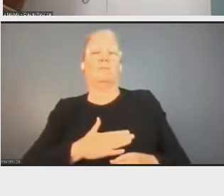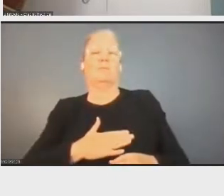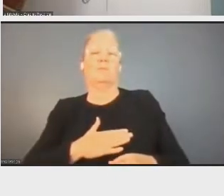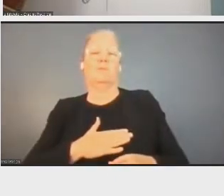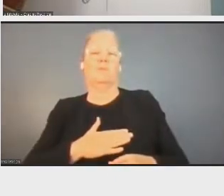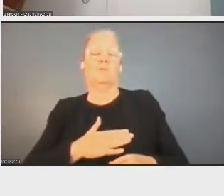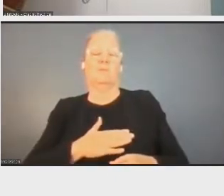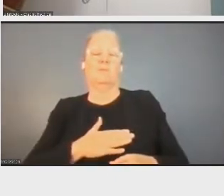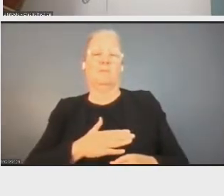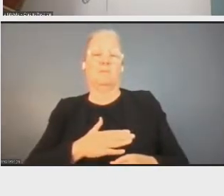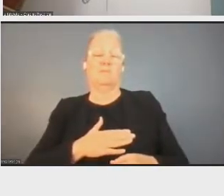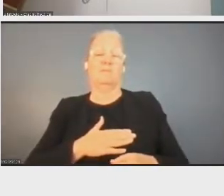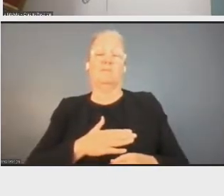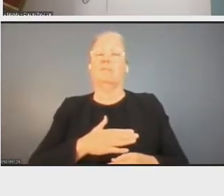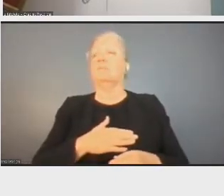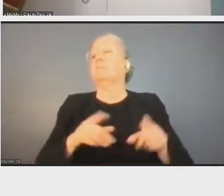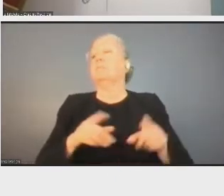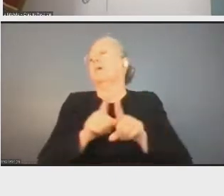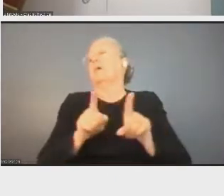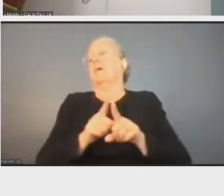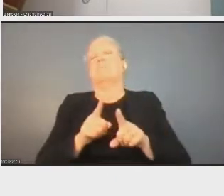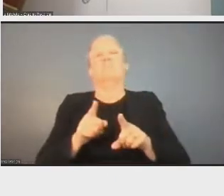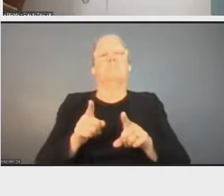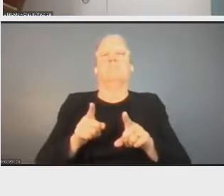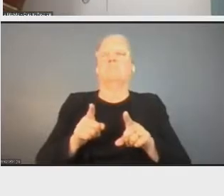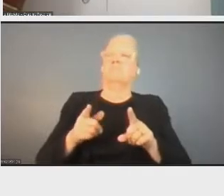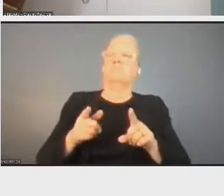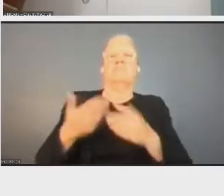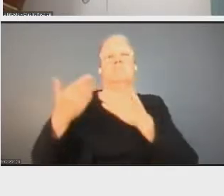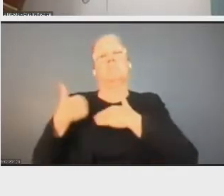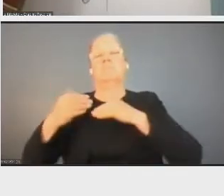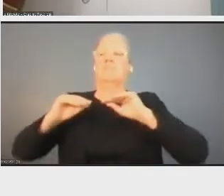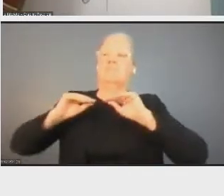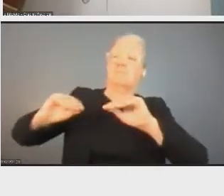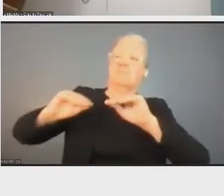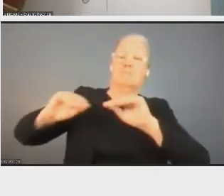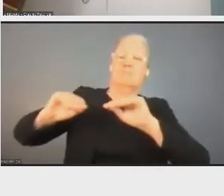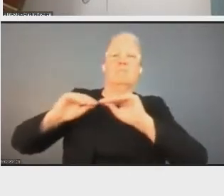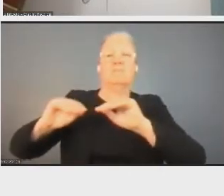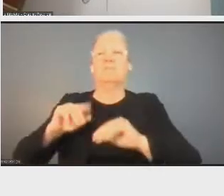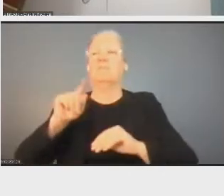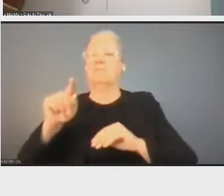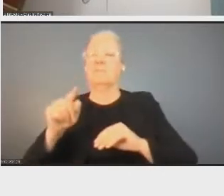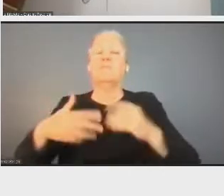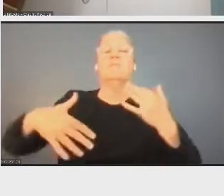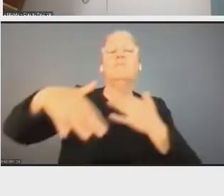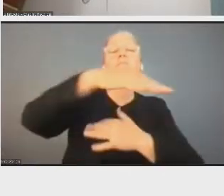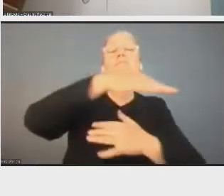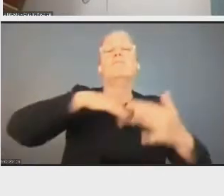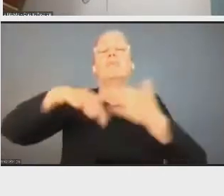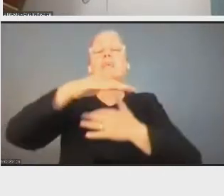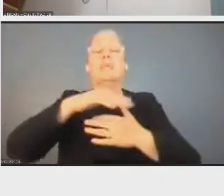the educational role that women have in our societies. That's precisely